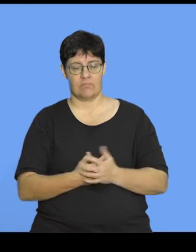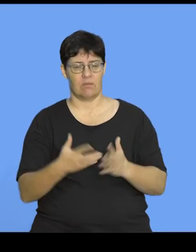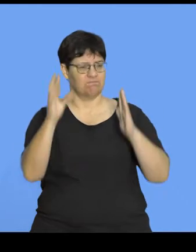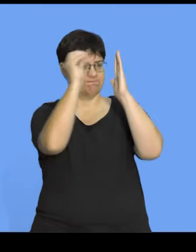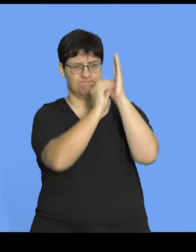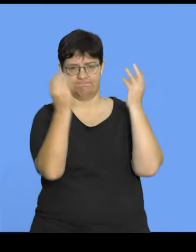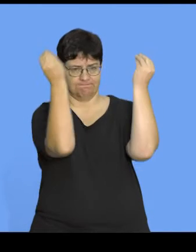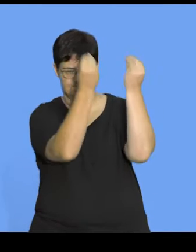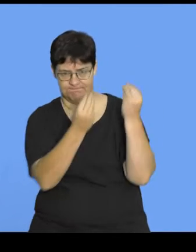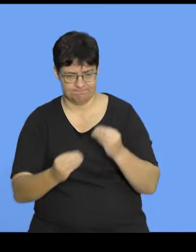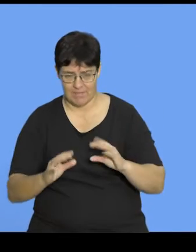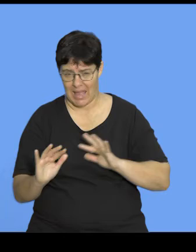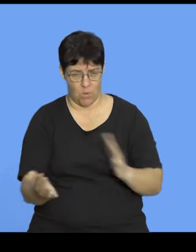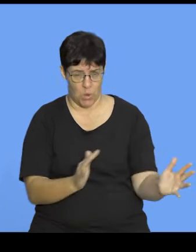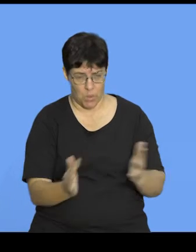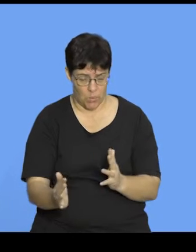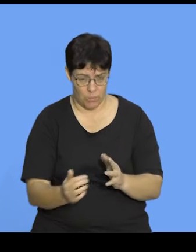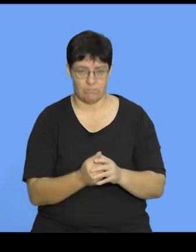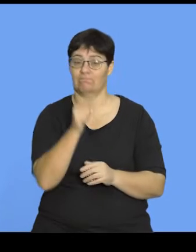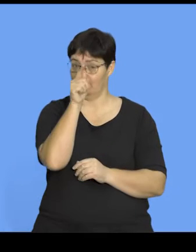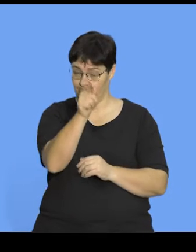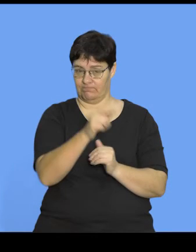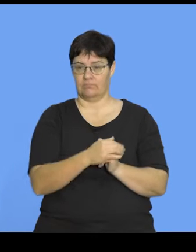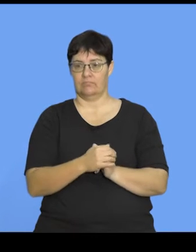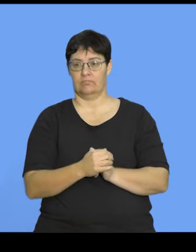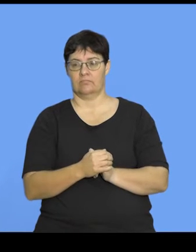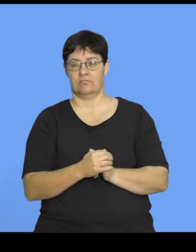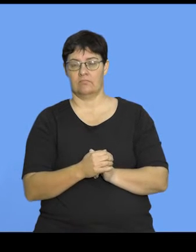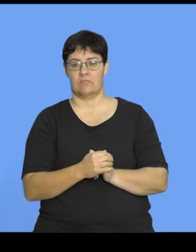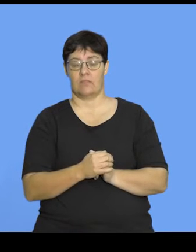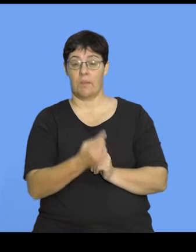How do we put this all together? Well, I've now said to you